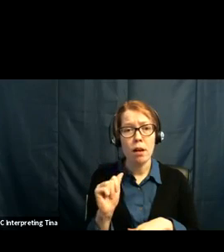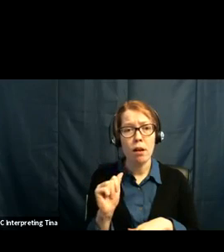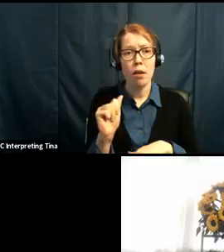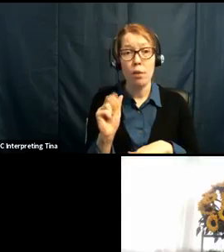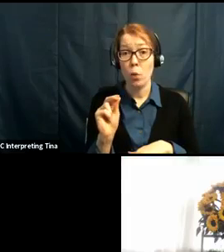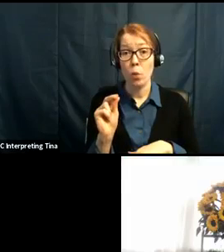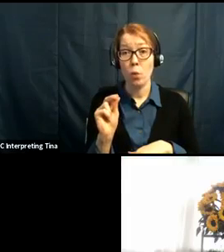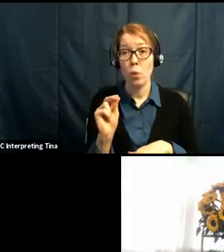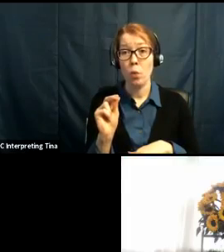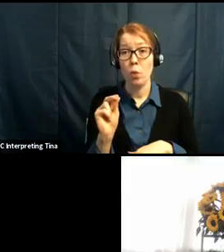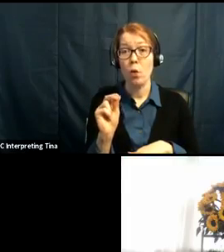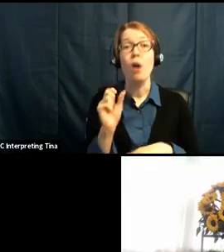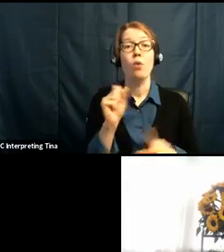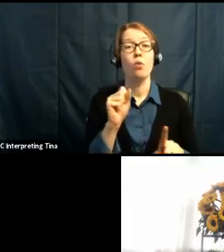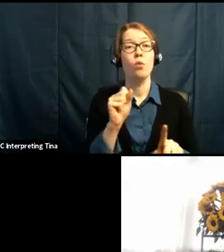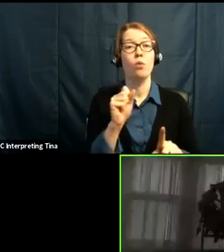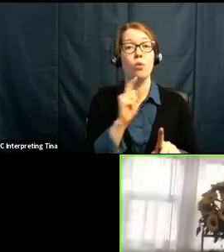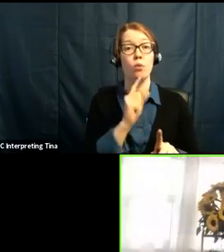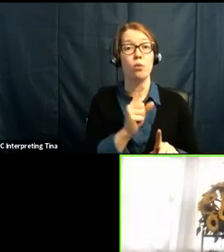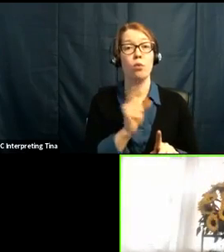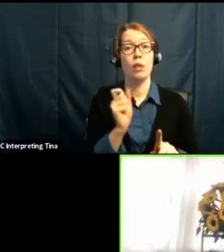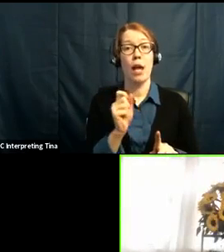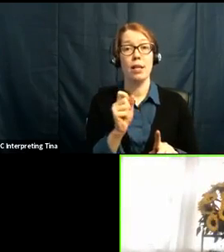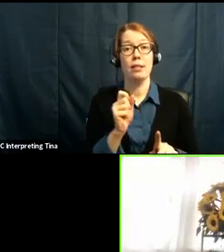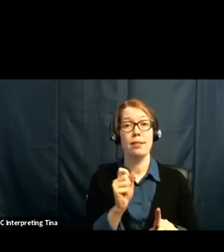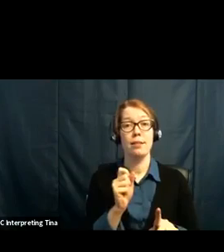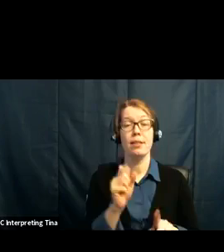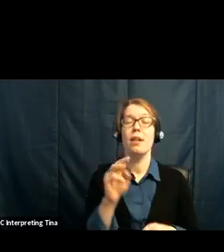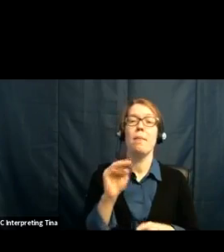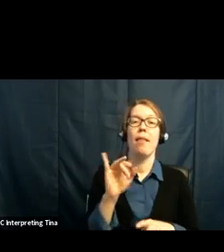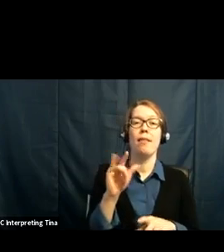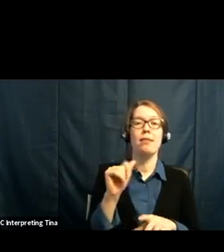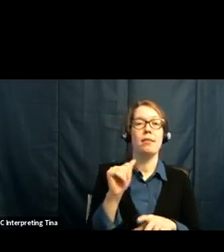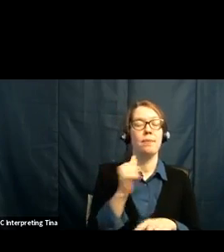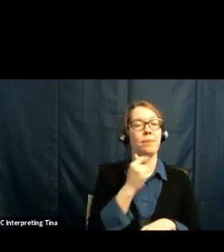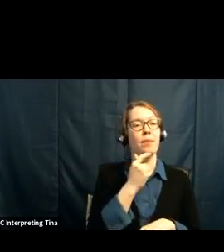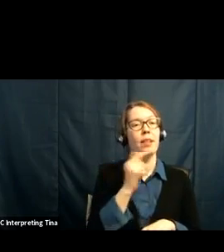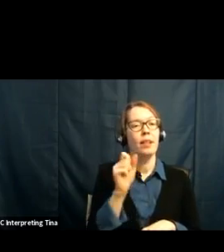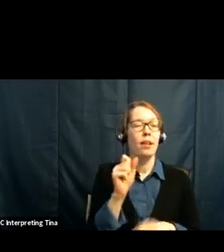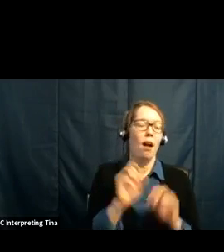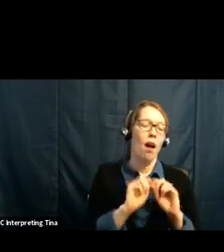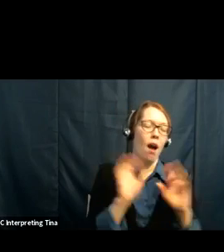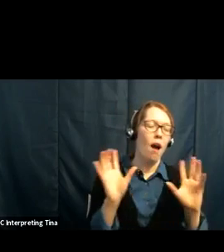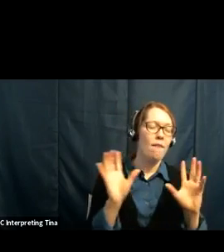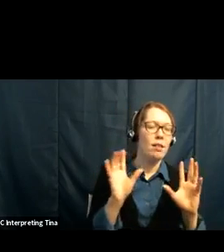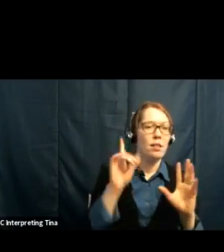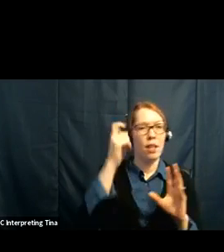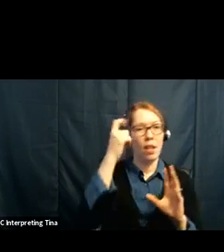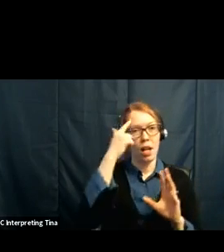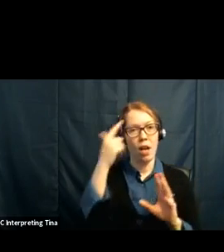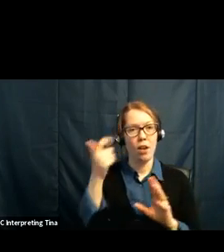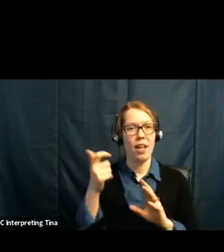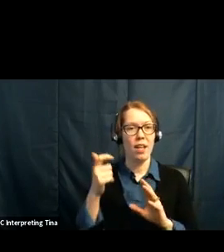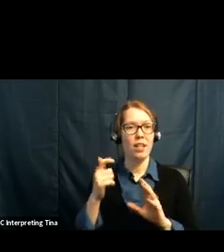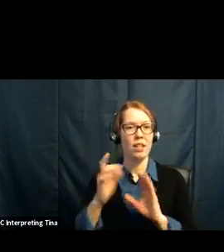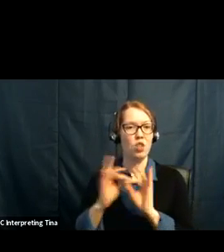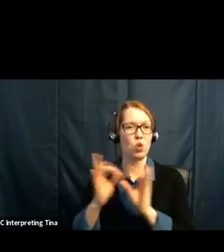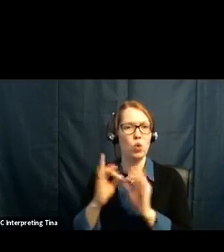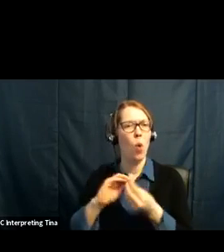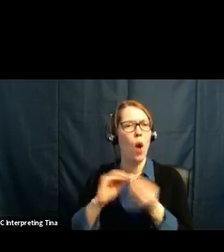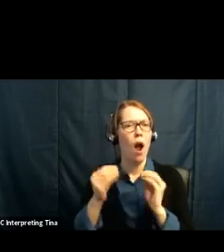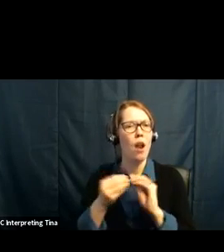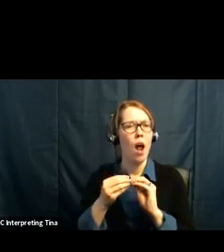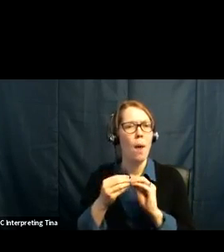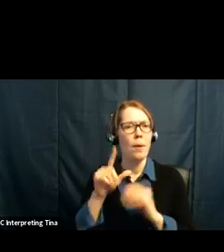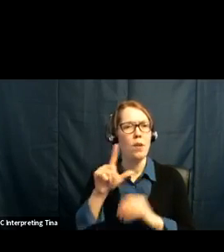No? Yeah. Okay. No, I was just gonna, obviously the governor will have his news conference. What do our numbers in